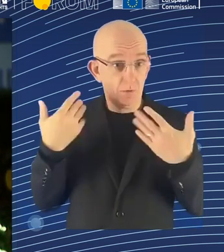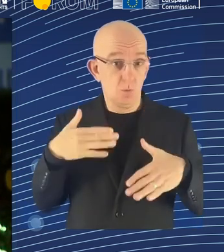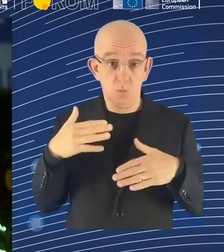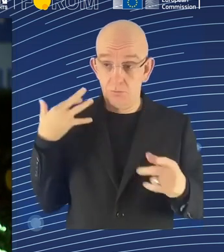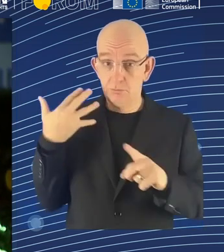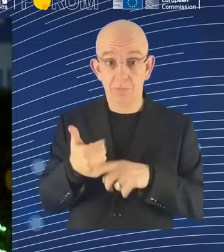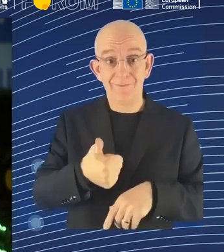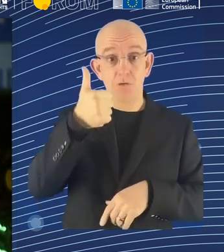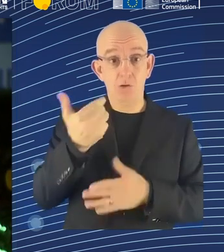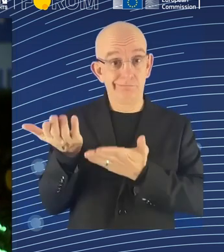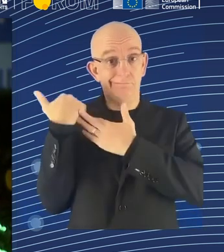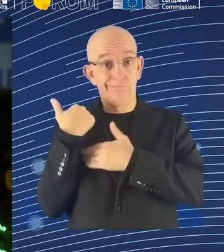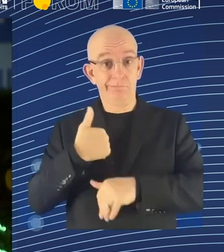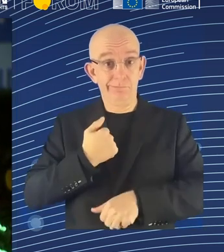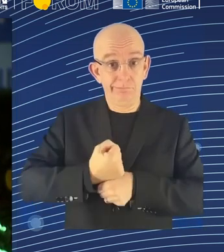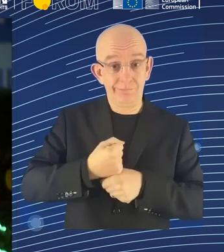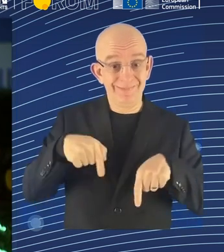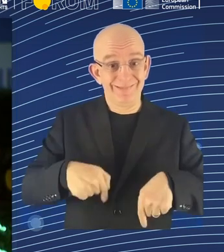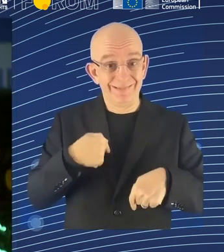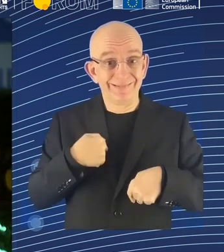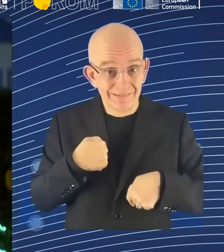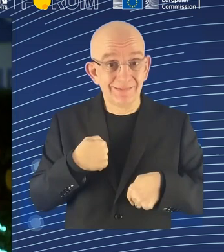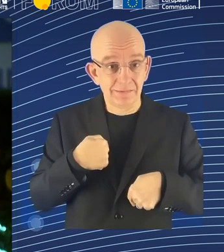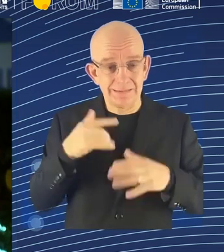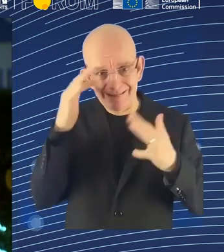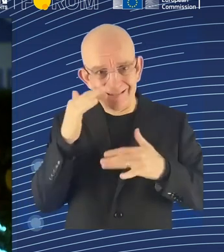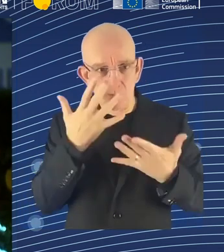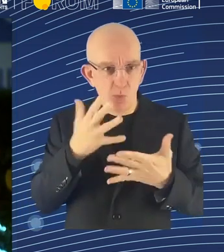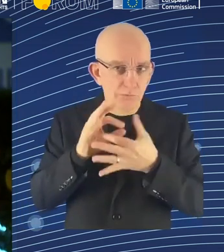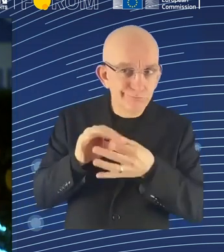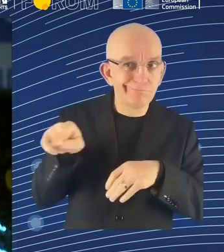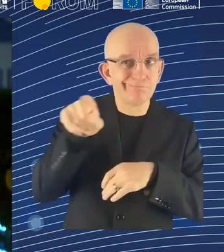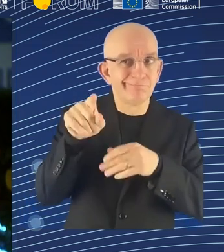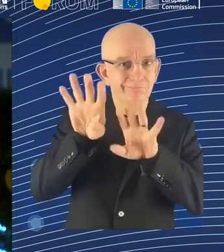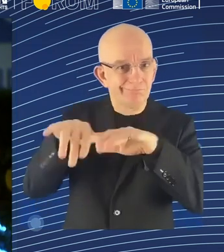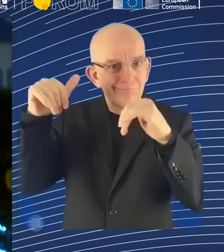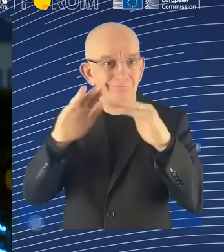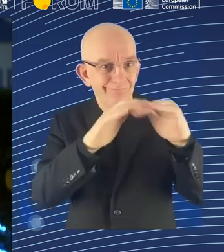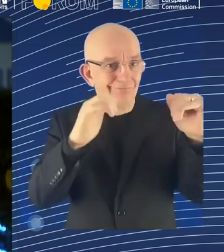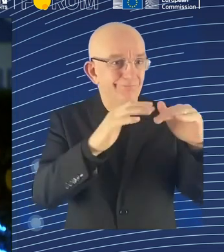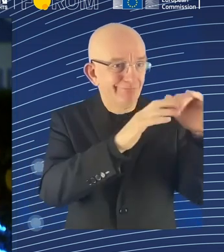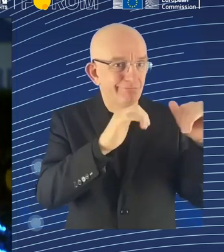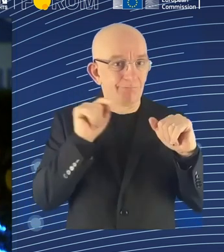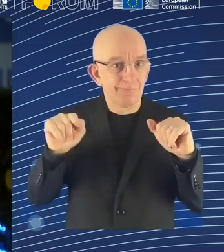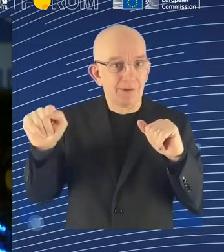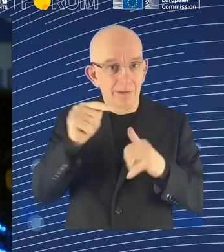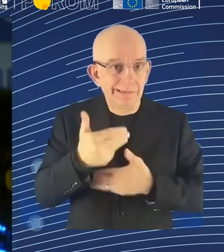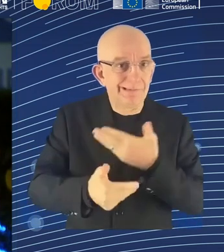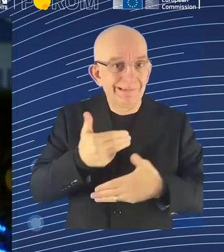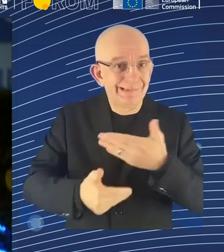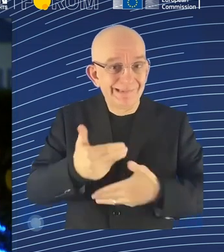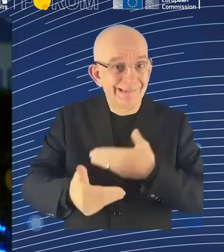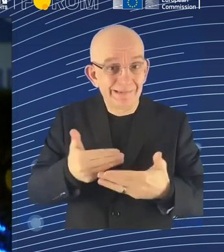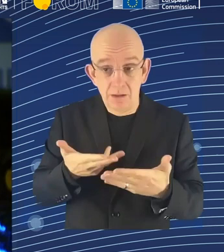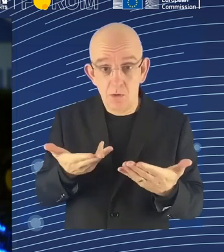him, "Tony, we've been working on this for 4 years. Too fast? We've consulted all the countries, including the United States." It wasn't the